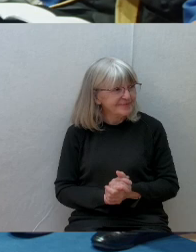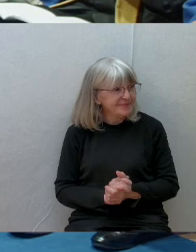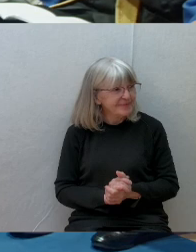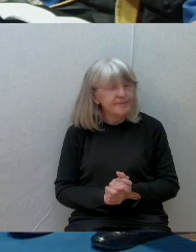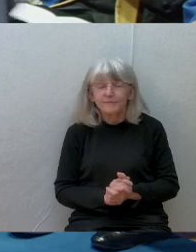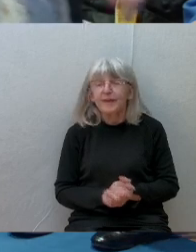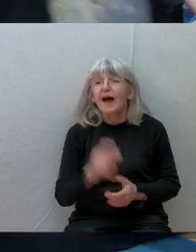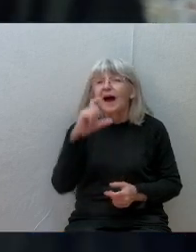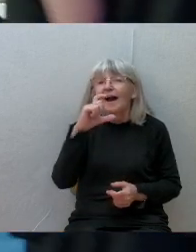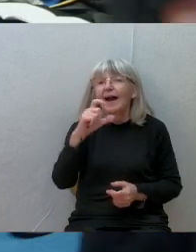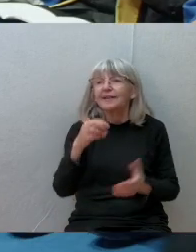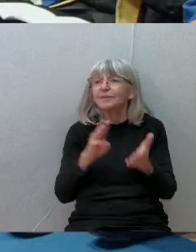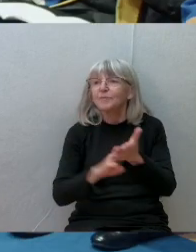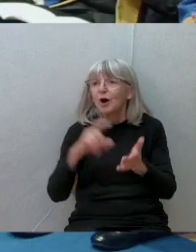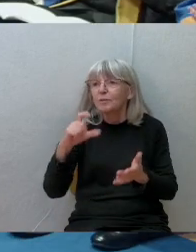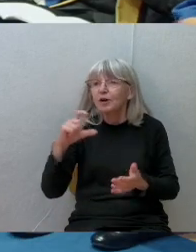Callum McCormack.